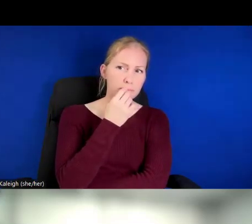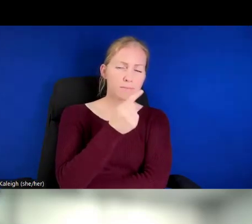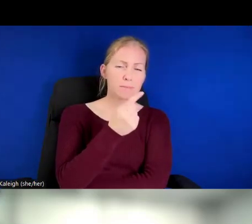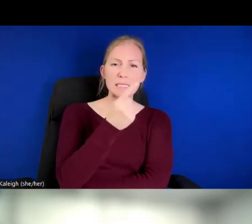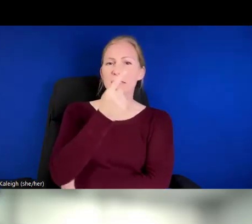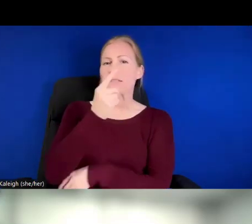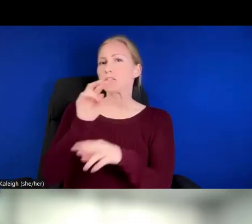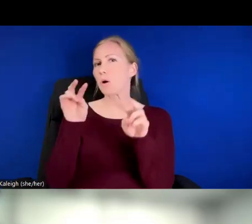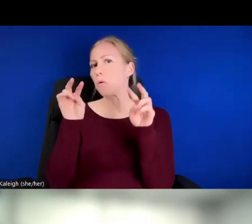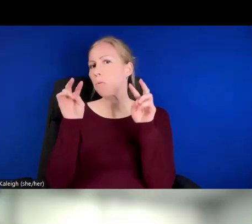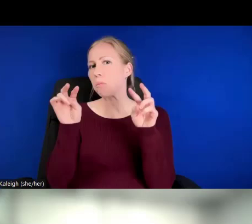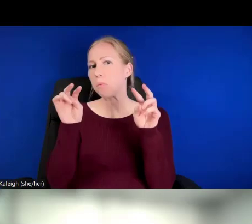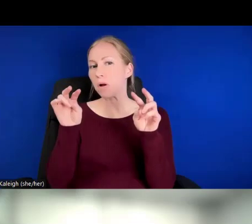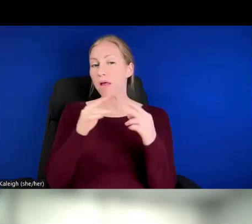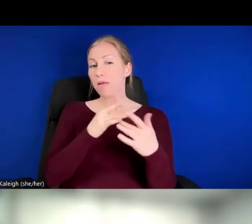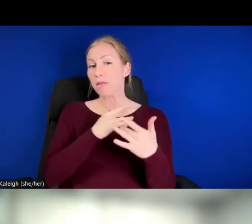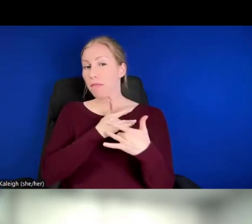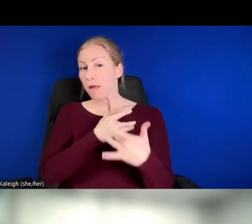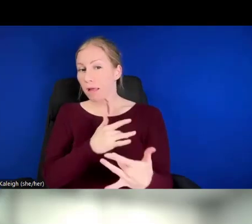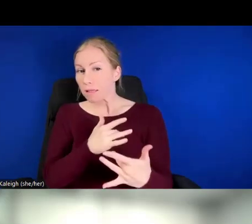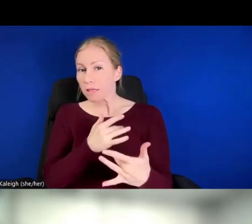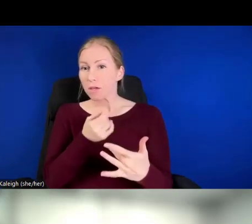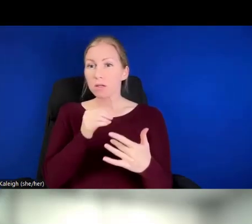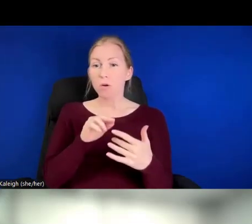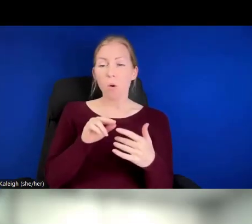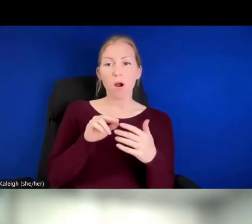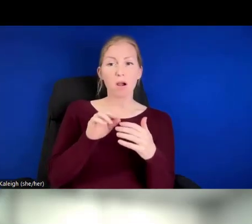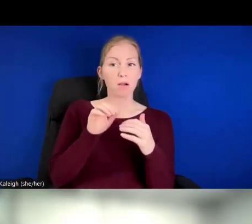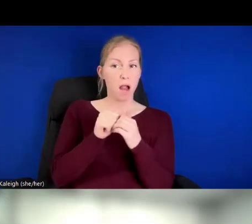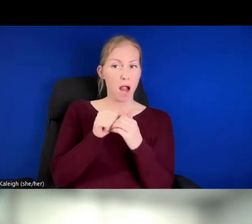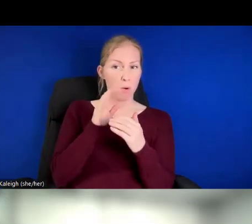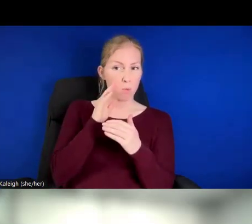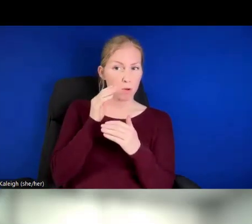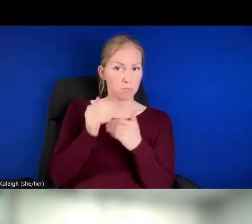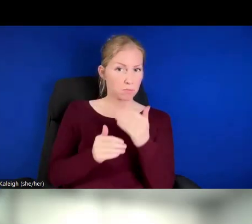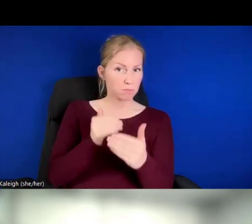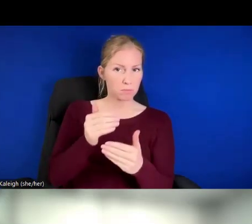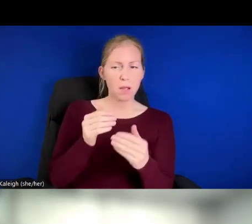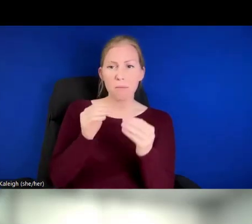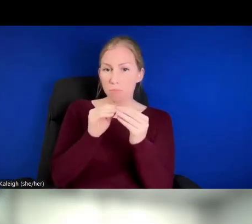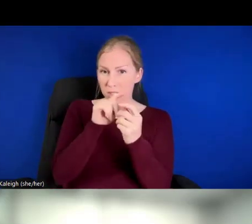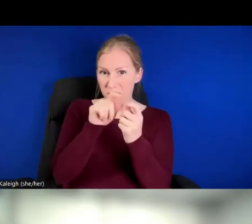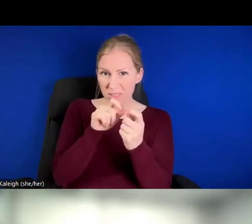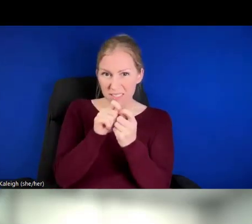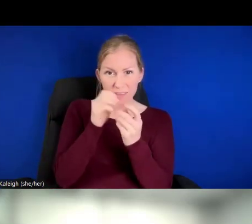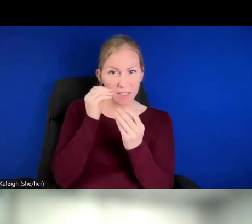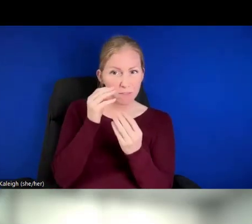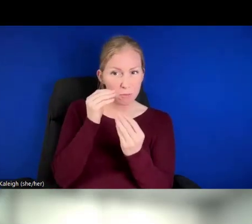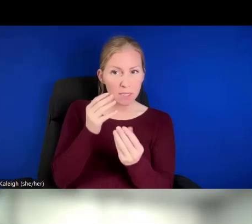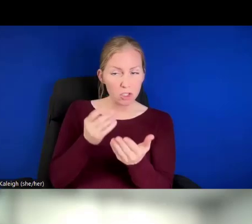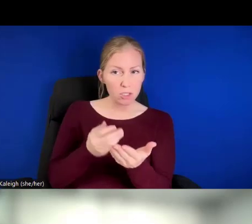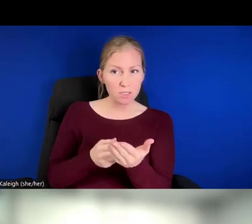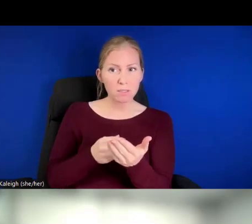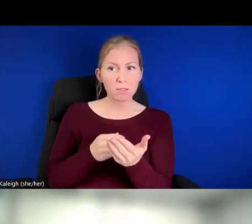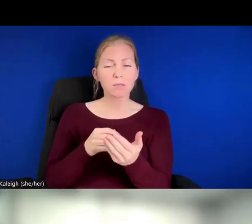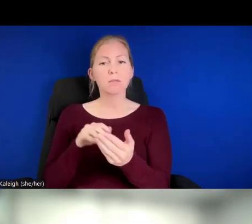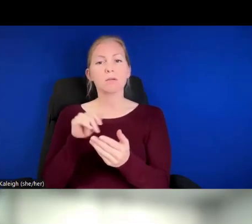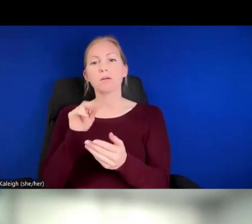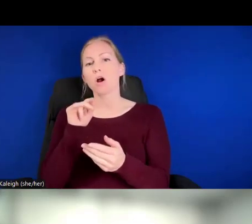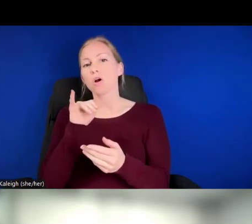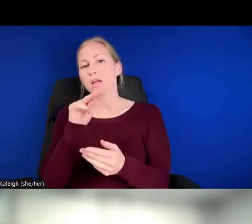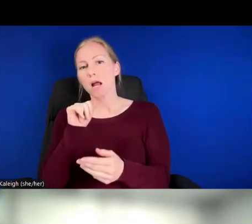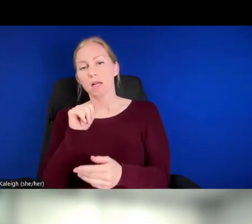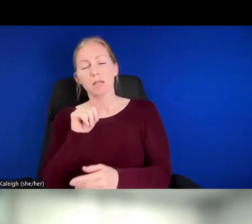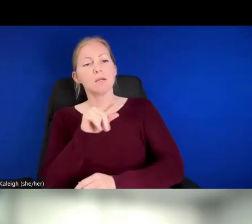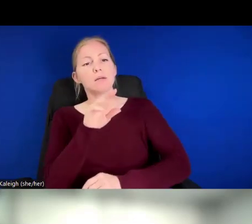prospects, like the likelihood or how it would work. Is there more specific information in the question, Ariana? No, but I think